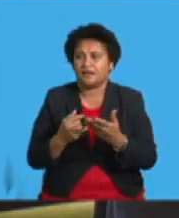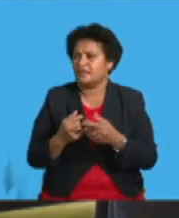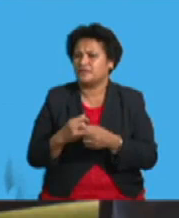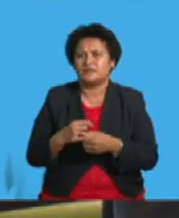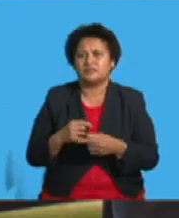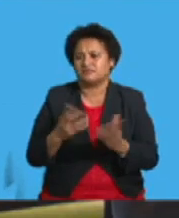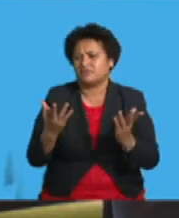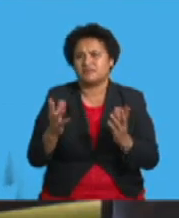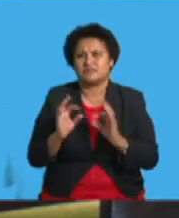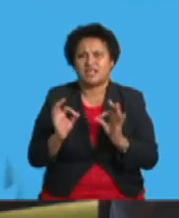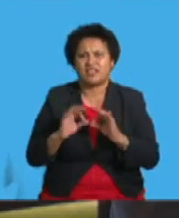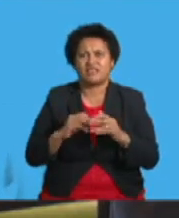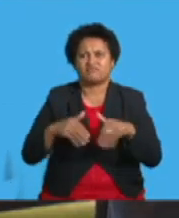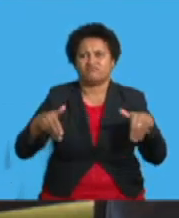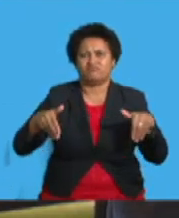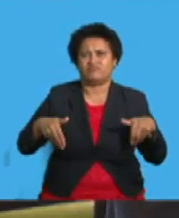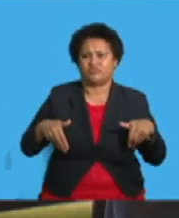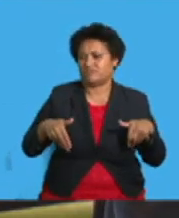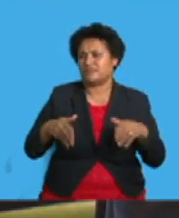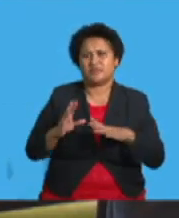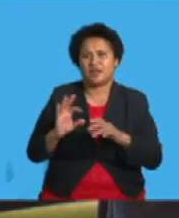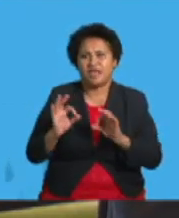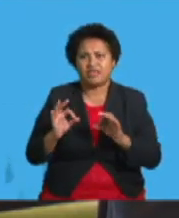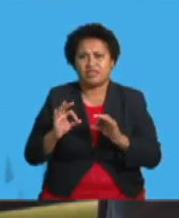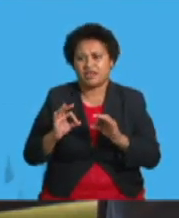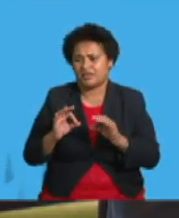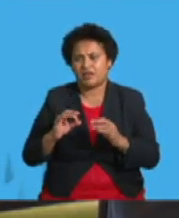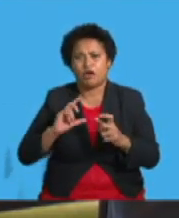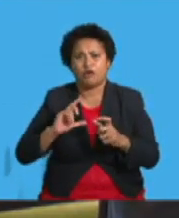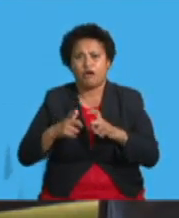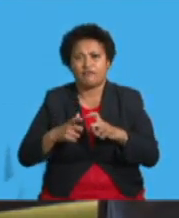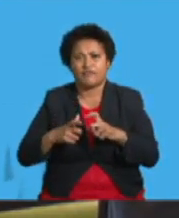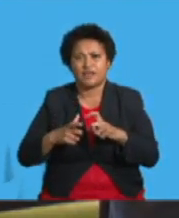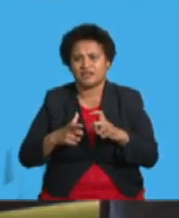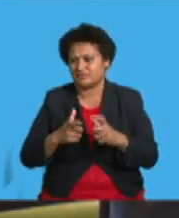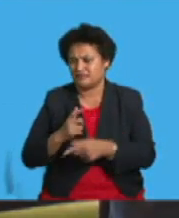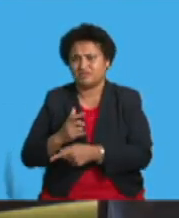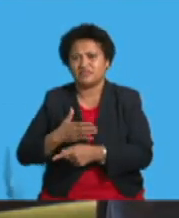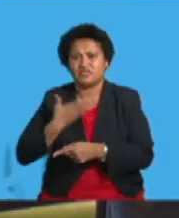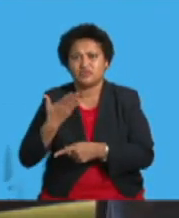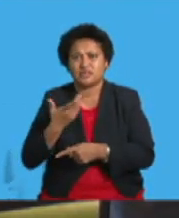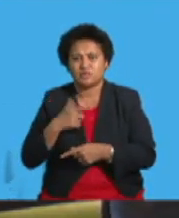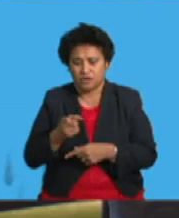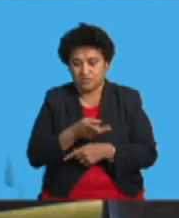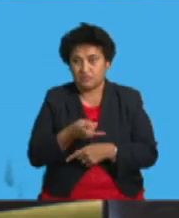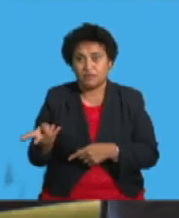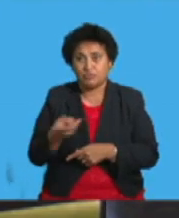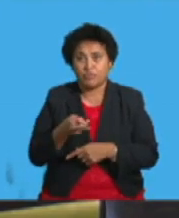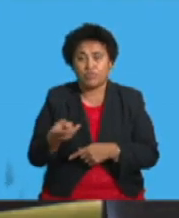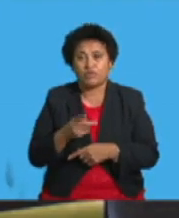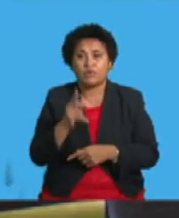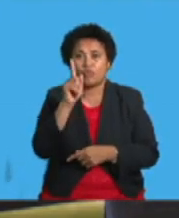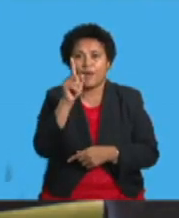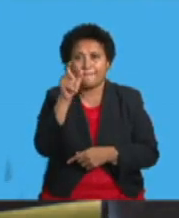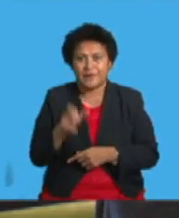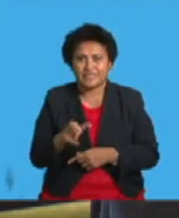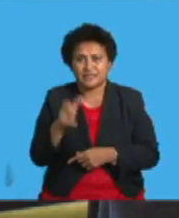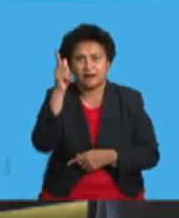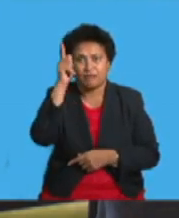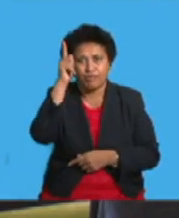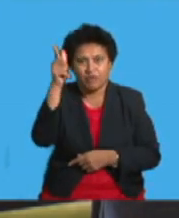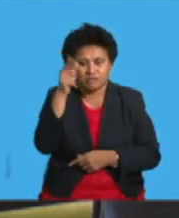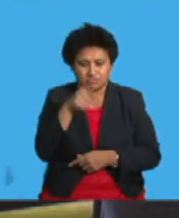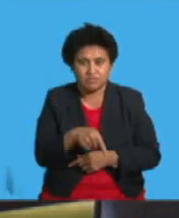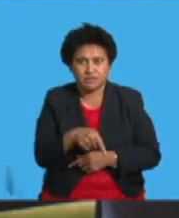question of neutrality in any way being breached by the Chair of Tourism Fiji being the CEO of Fiji Airways. Indeed, we've had other CEOs